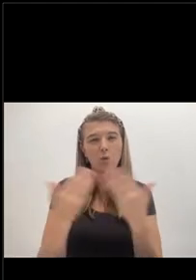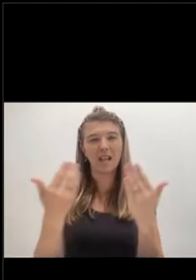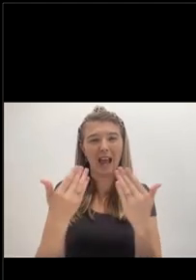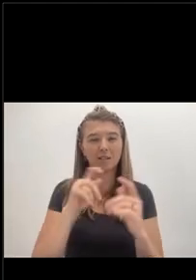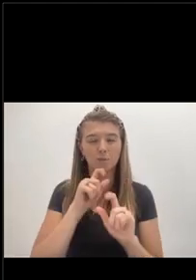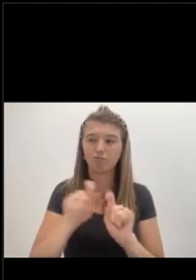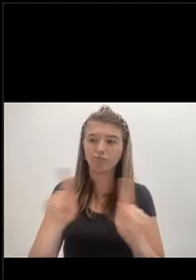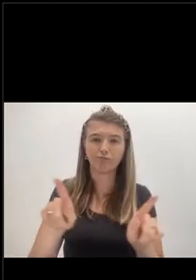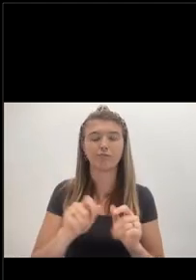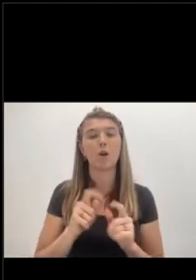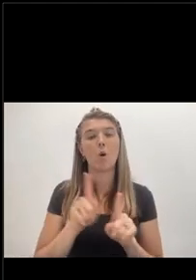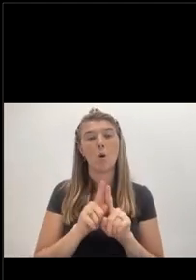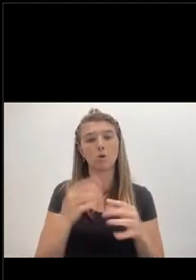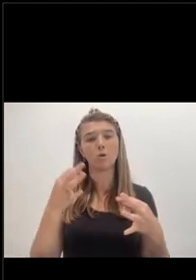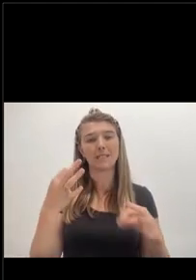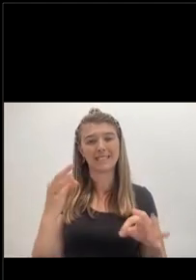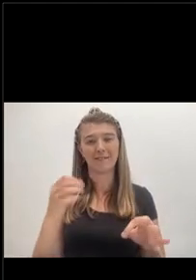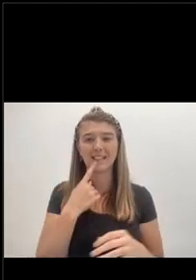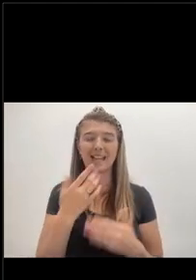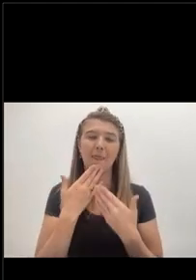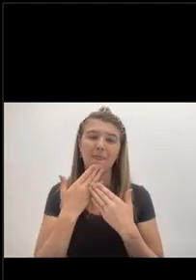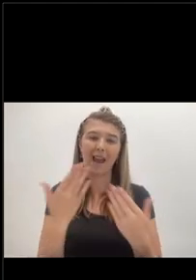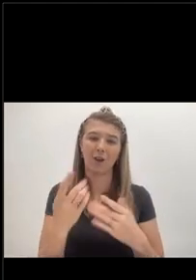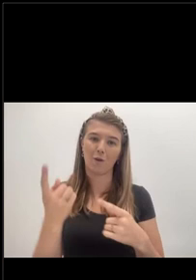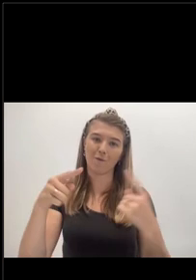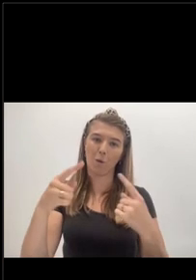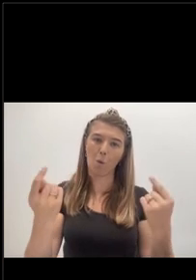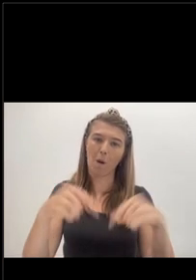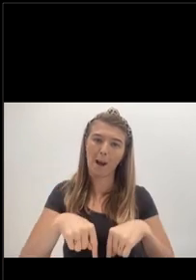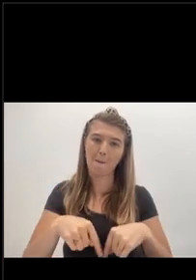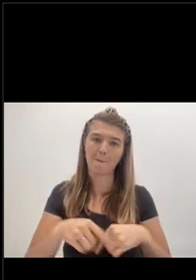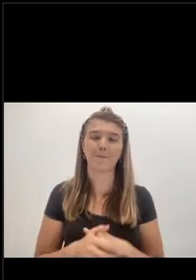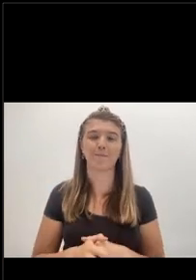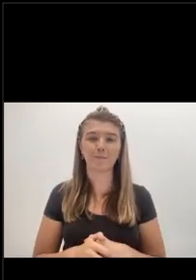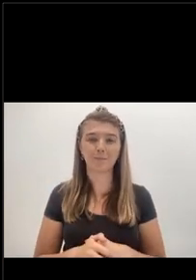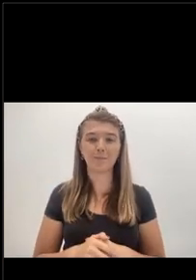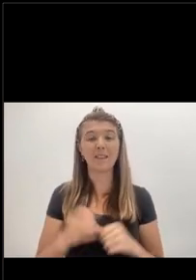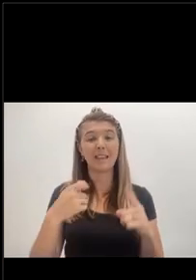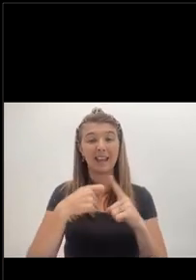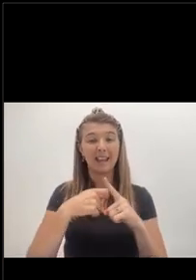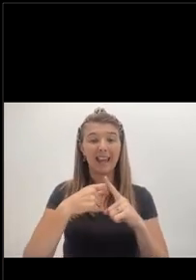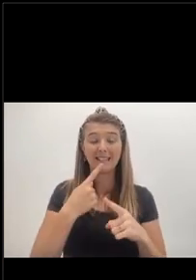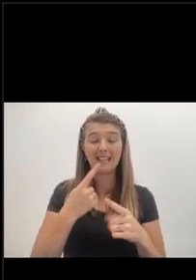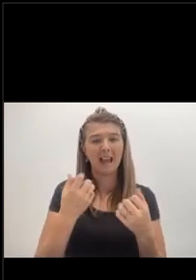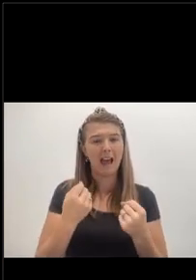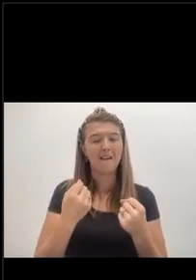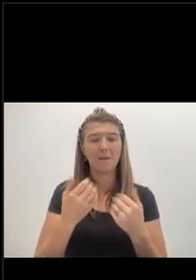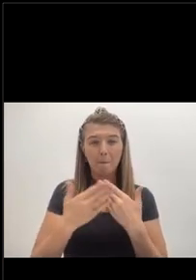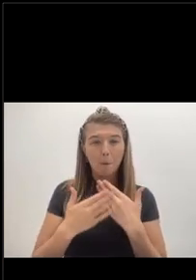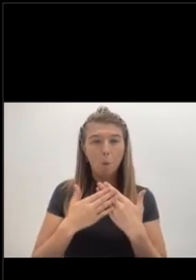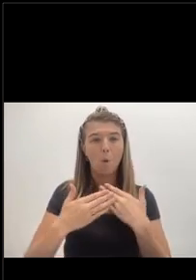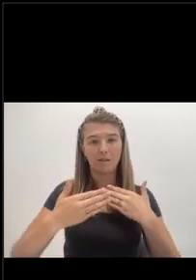also send a certificate to say thank you to everybody who attended live. As Cathy said, there are more of these coming up. If